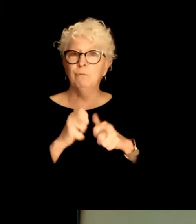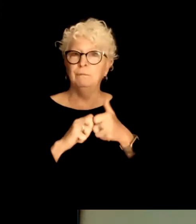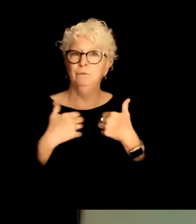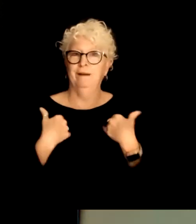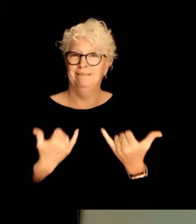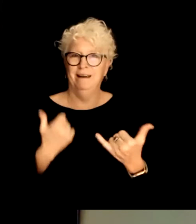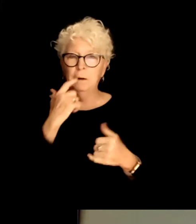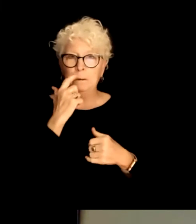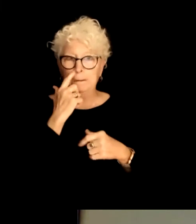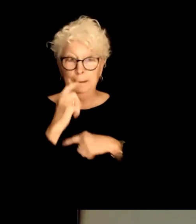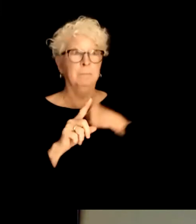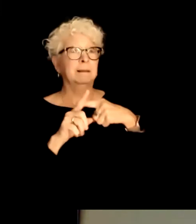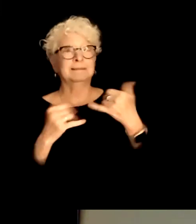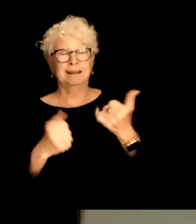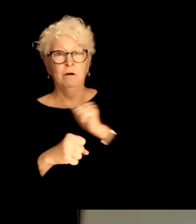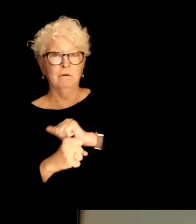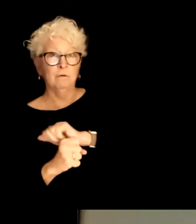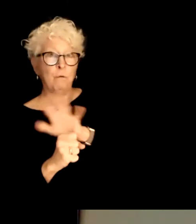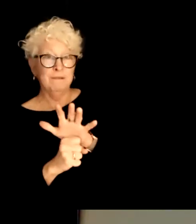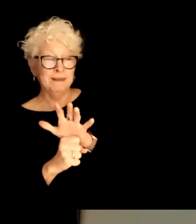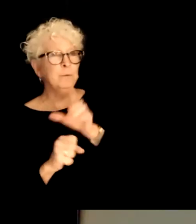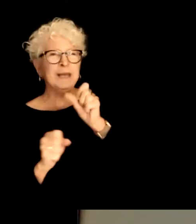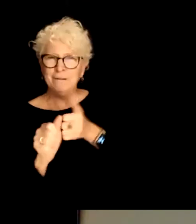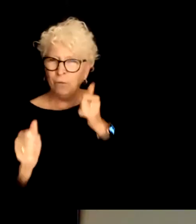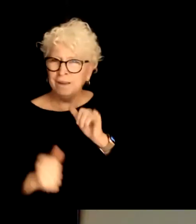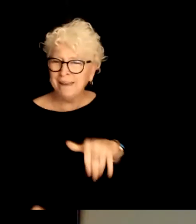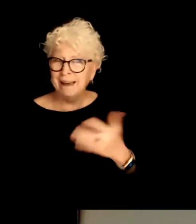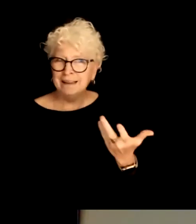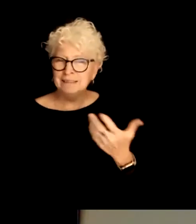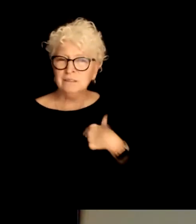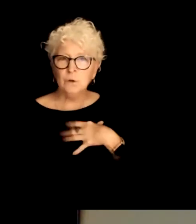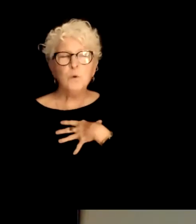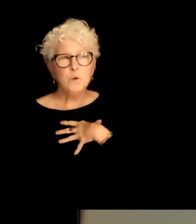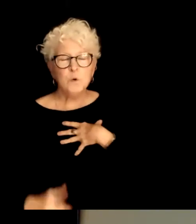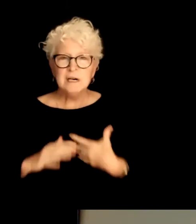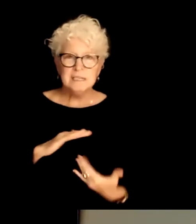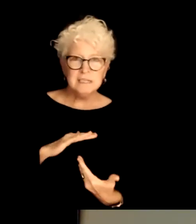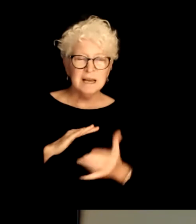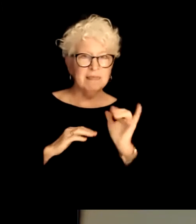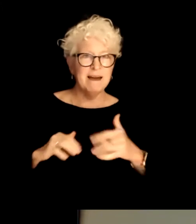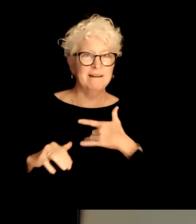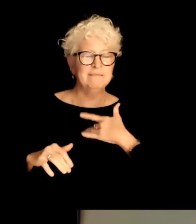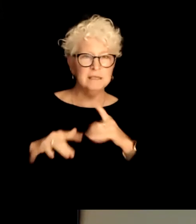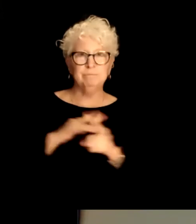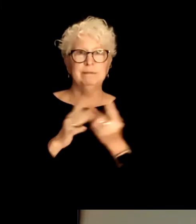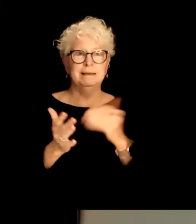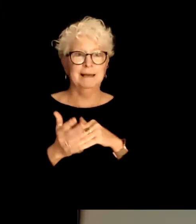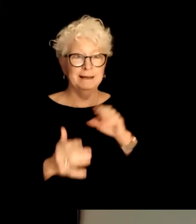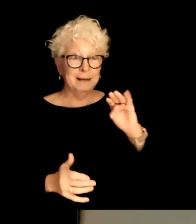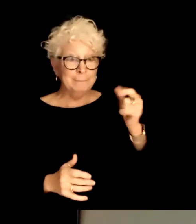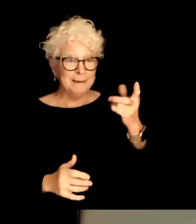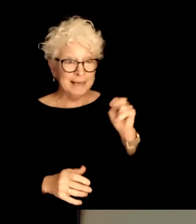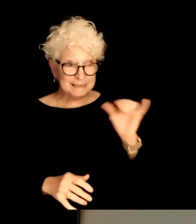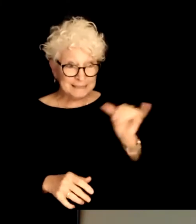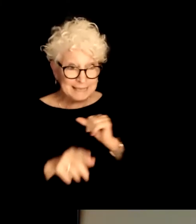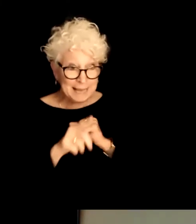have been avoided. And so I'm looking forward to kind of unpacking all of that with you and hearing your thoughts about it. Yes, it was so